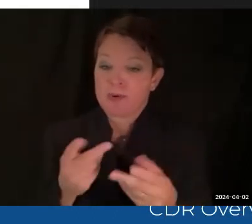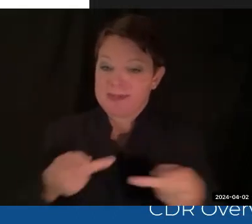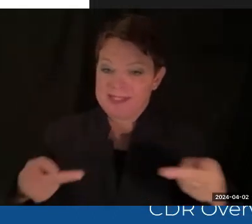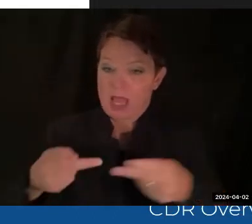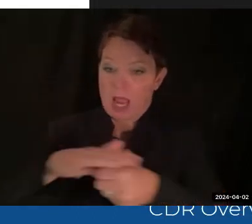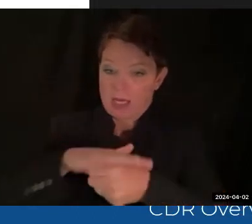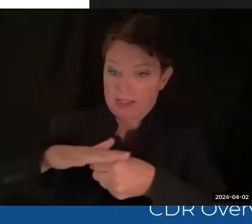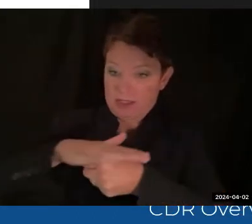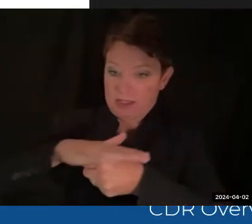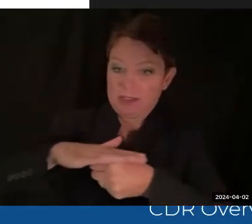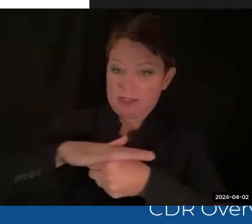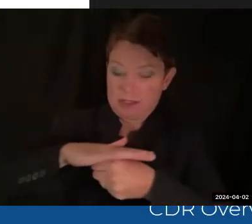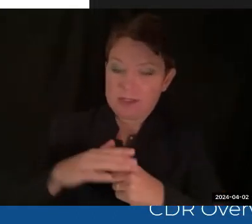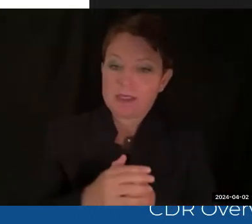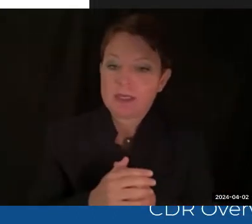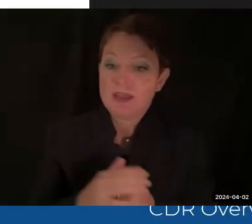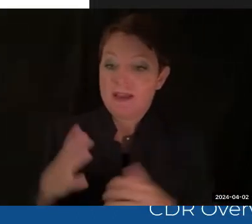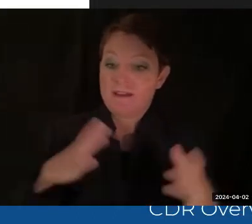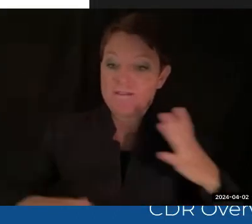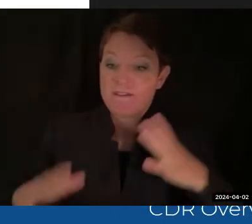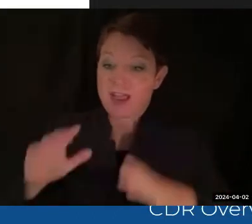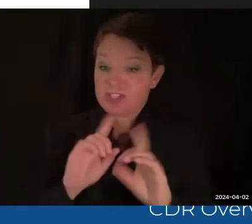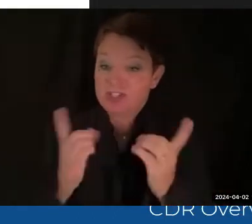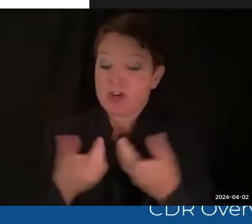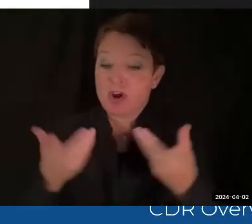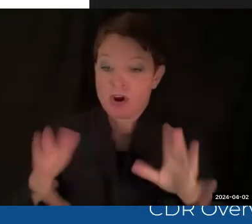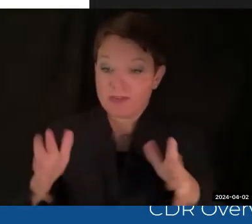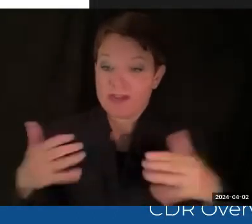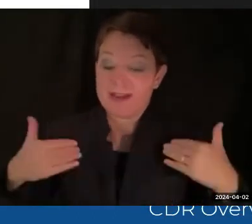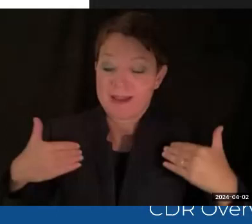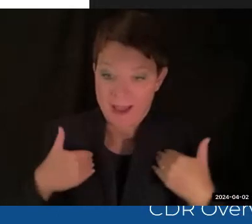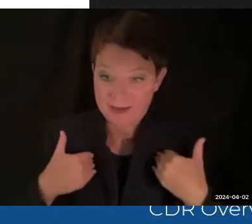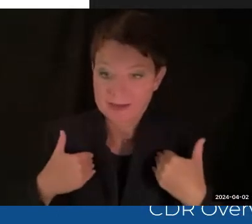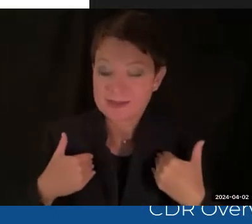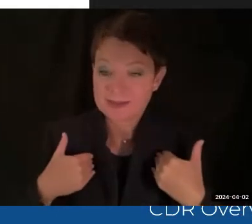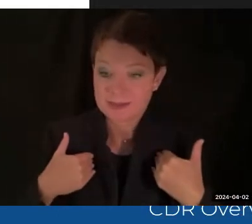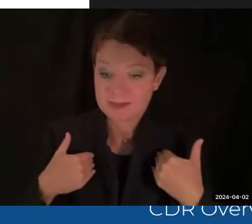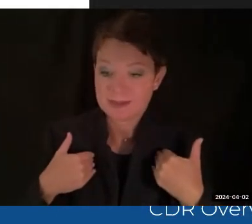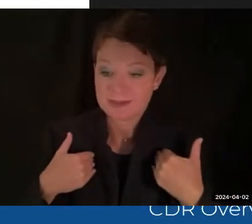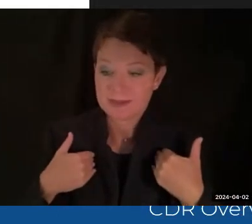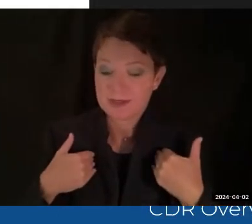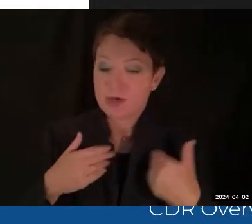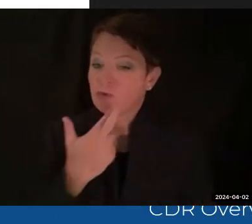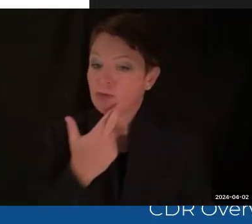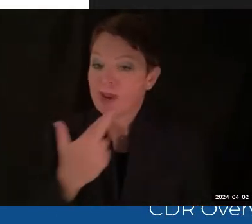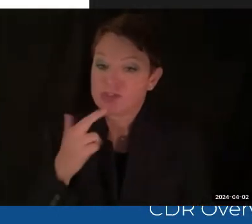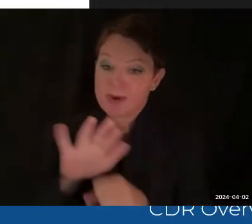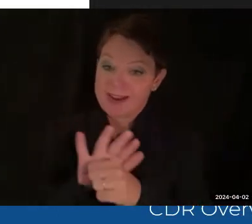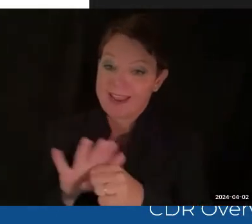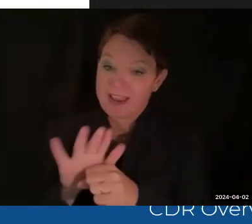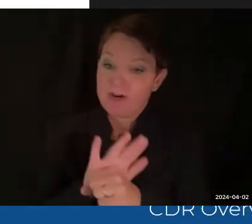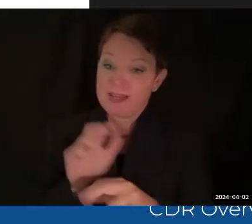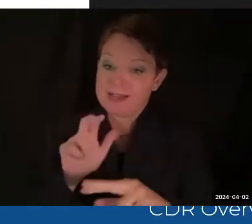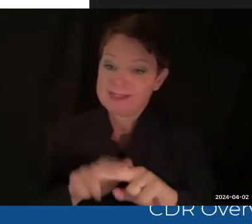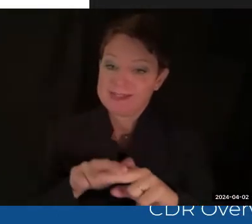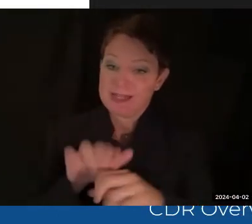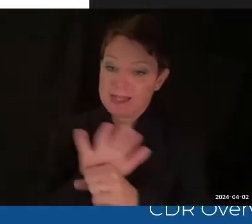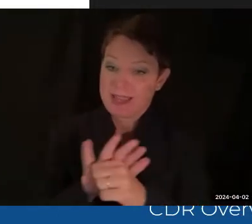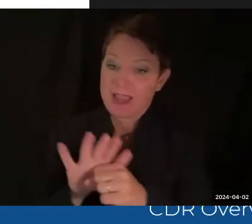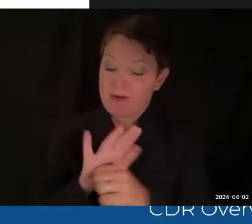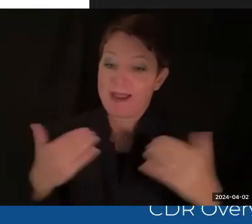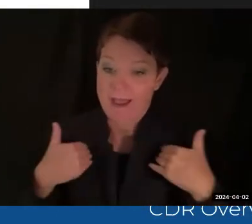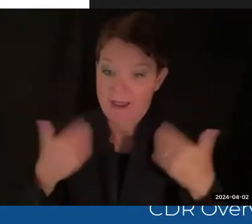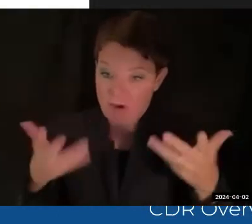So the fashion district already has a restaurant area or a sitting area,